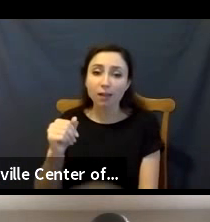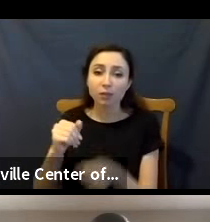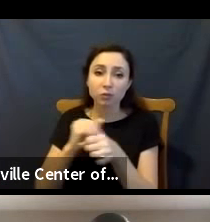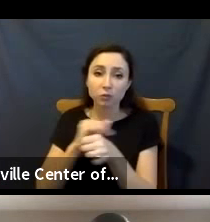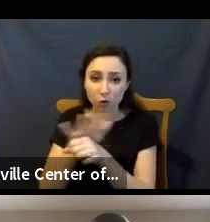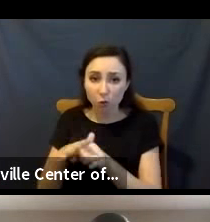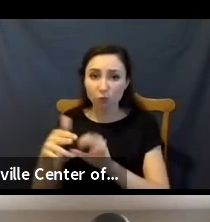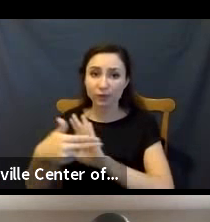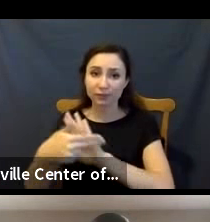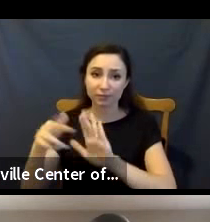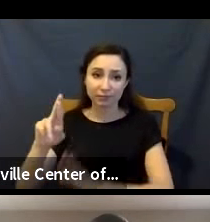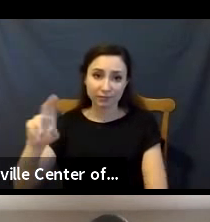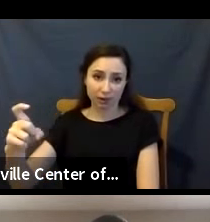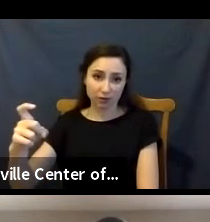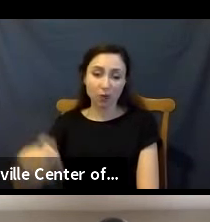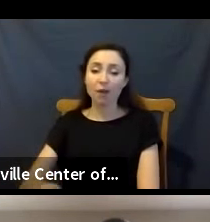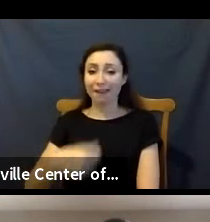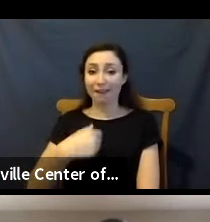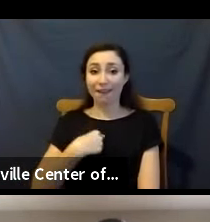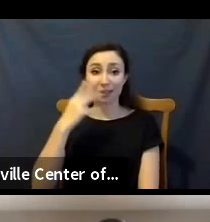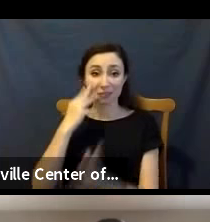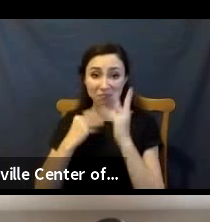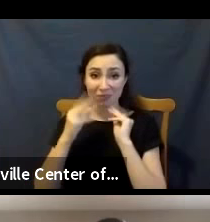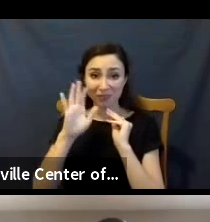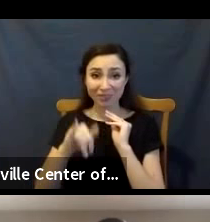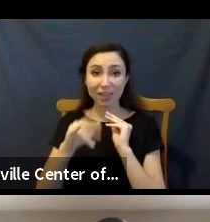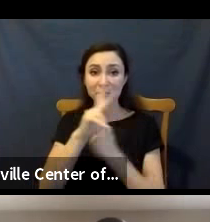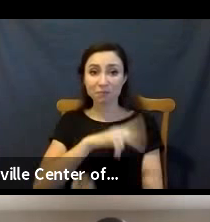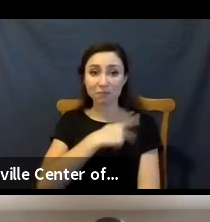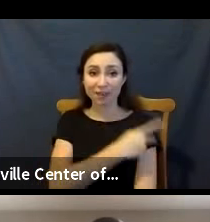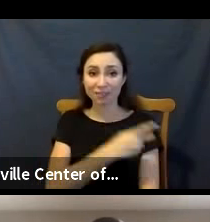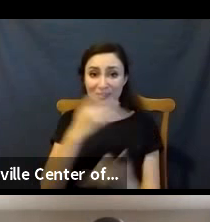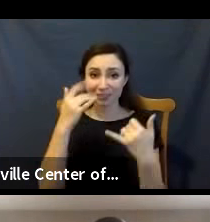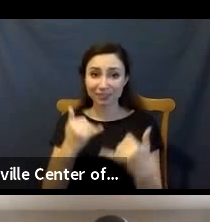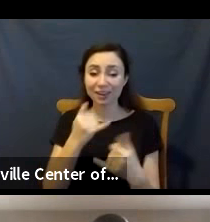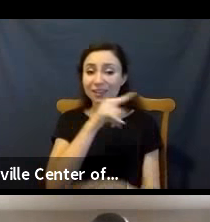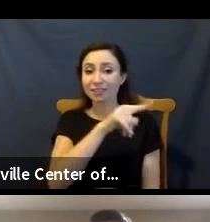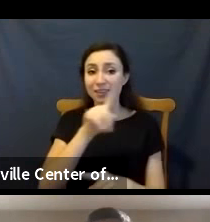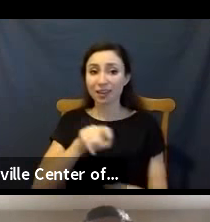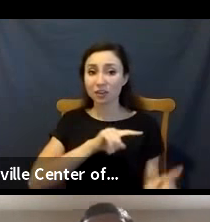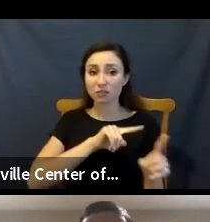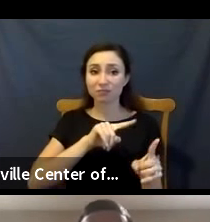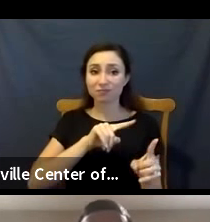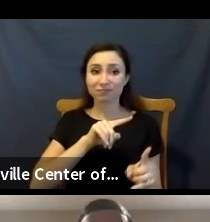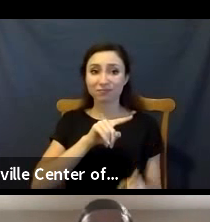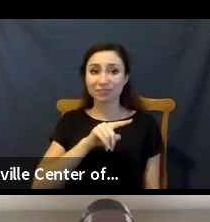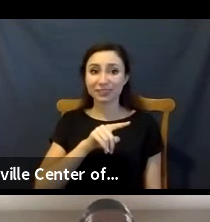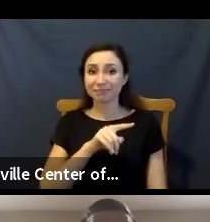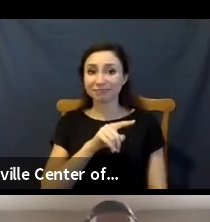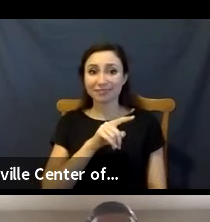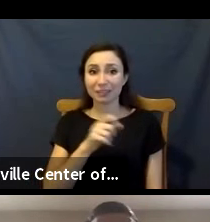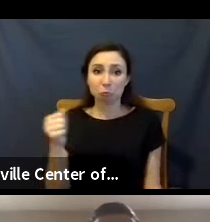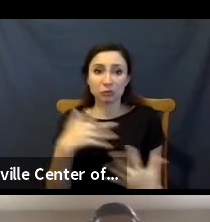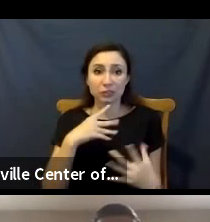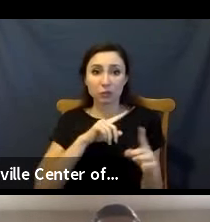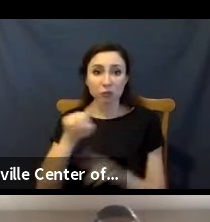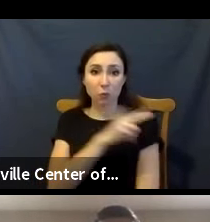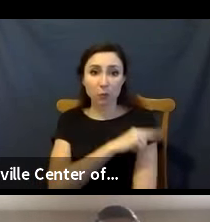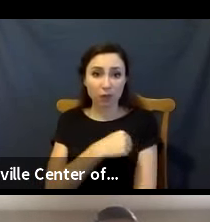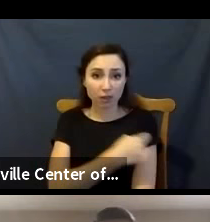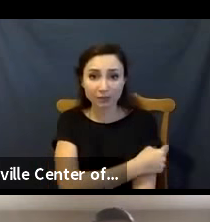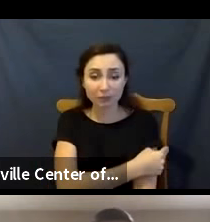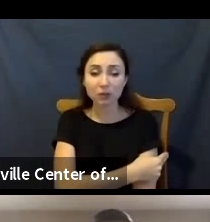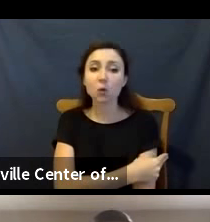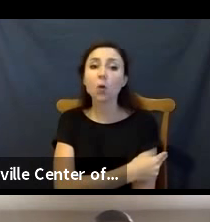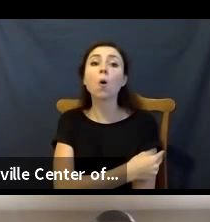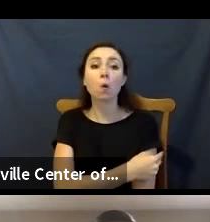patient today who had neglected needed care because they were afraid to come to the hospital. And we certainly